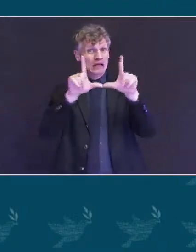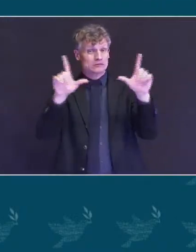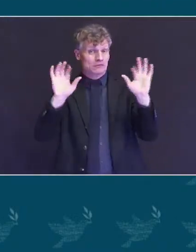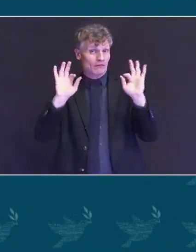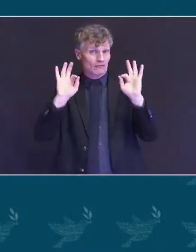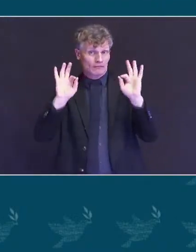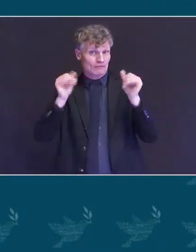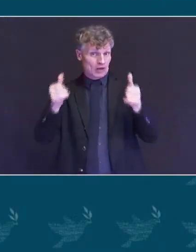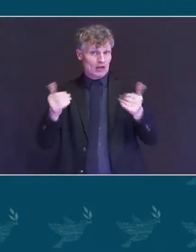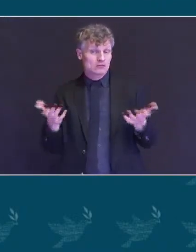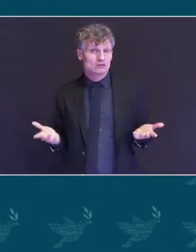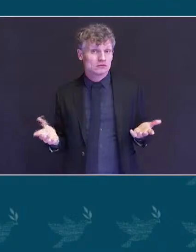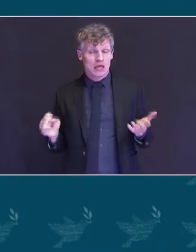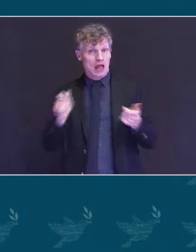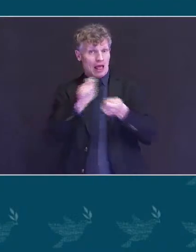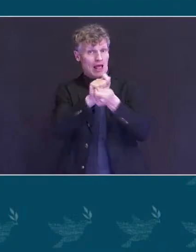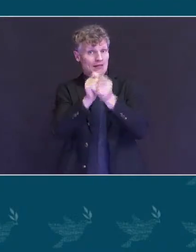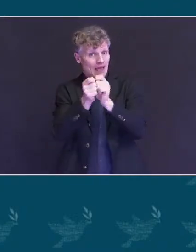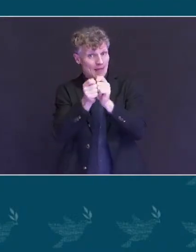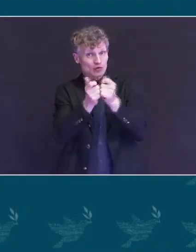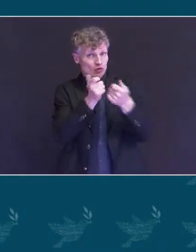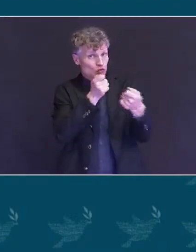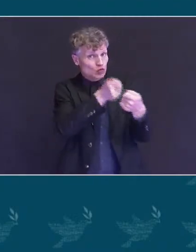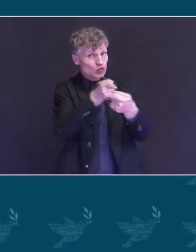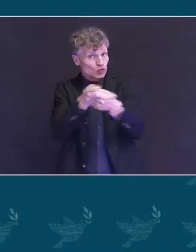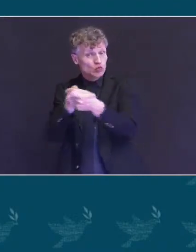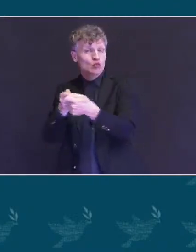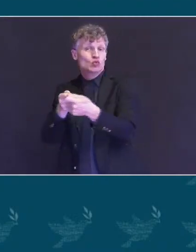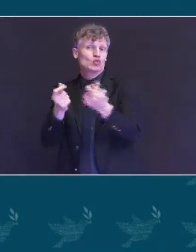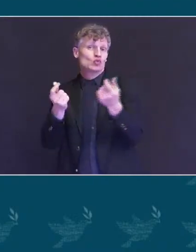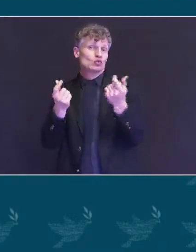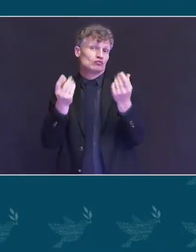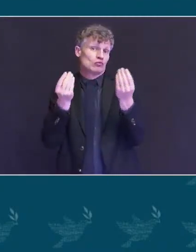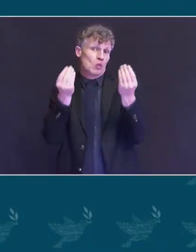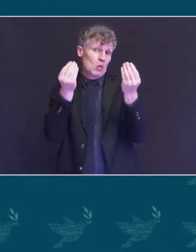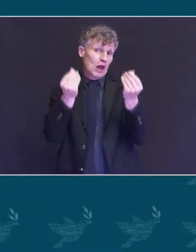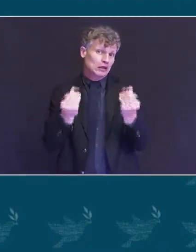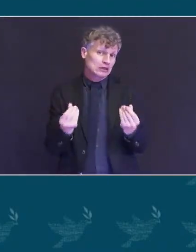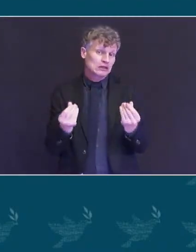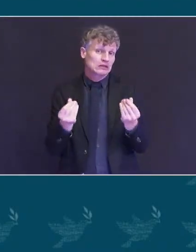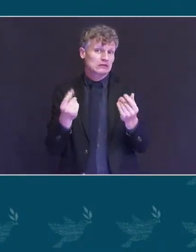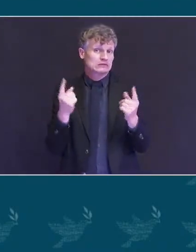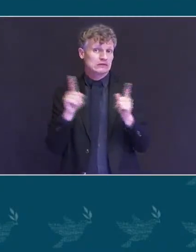to improve on the quality as you've indicated. Thank you.